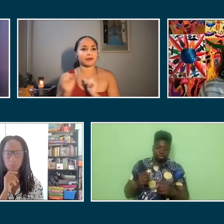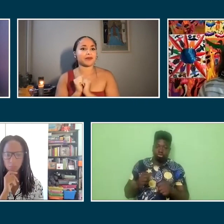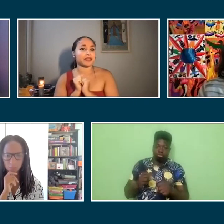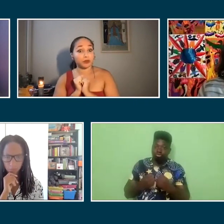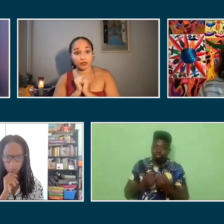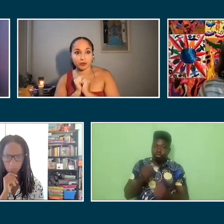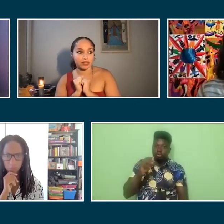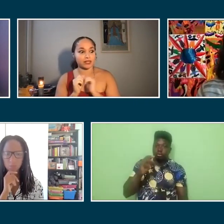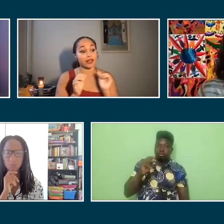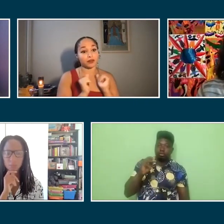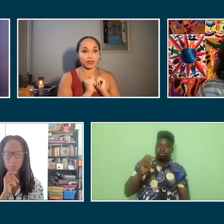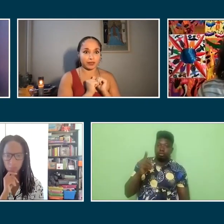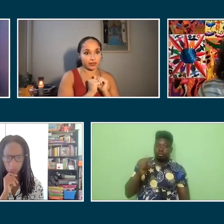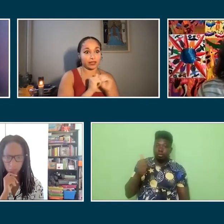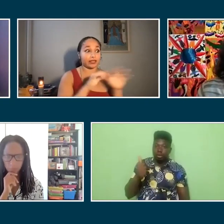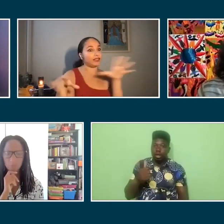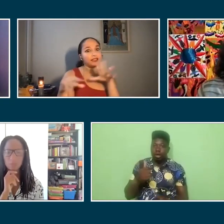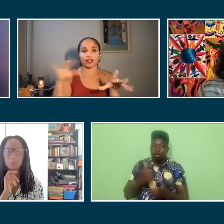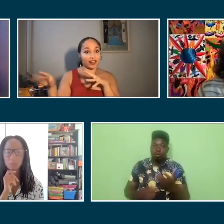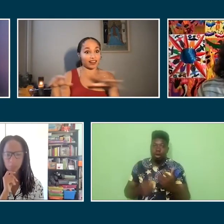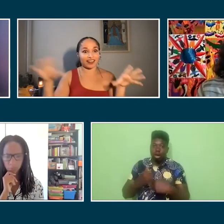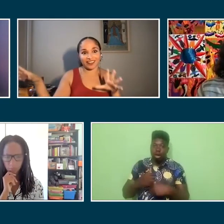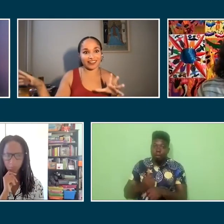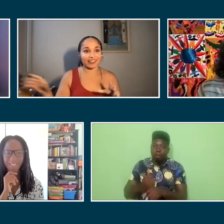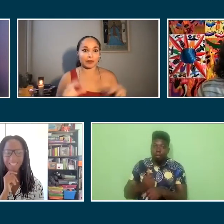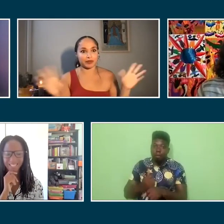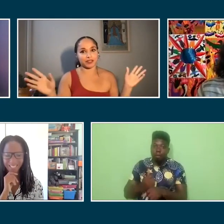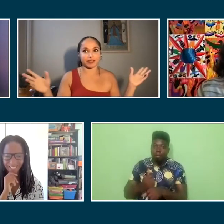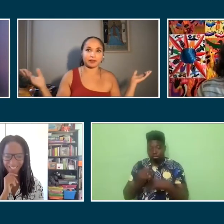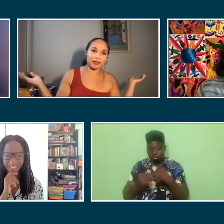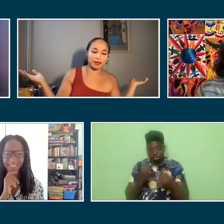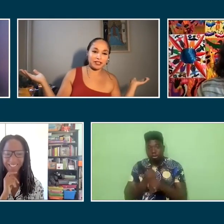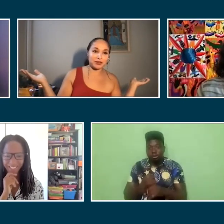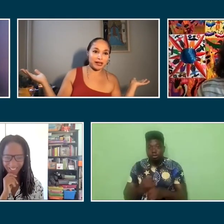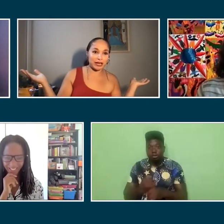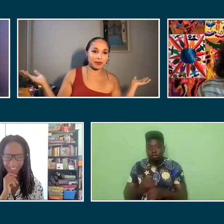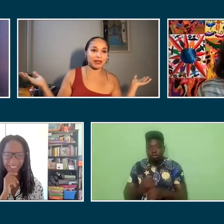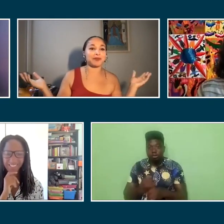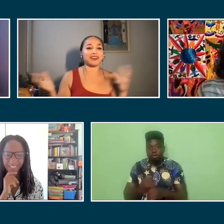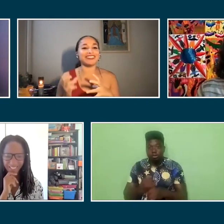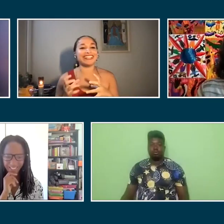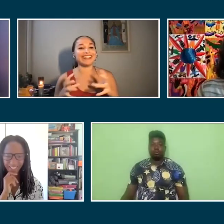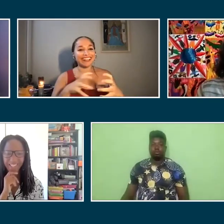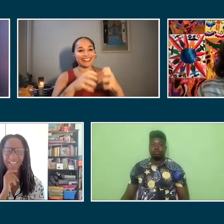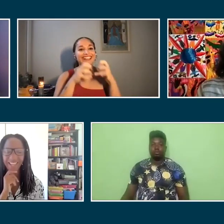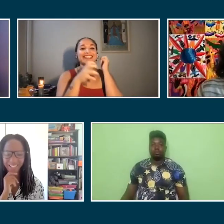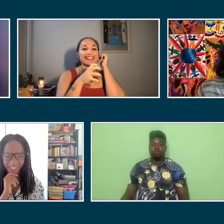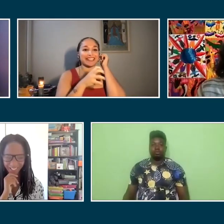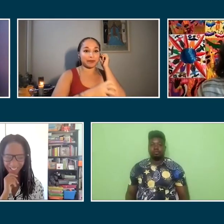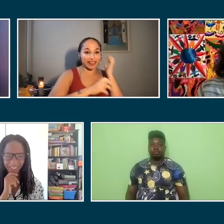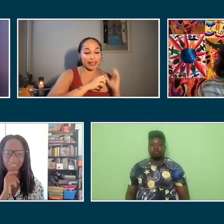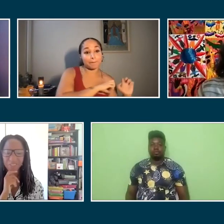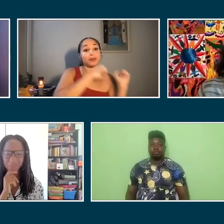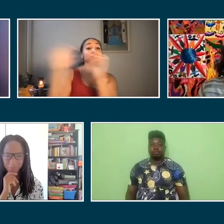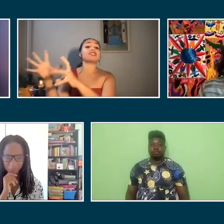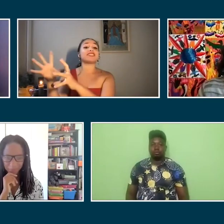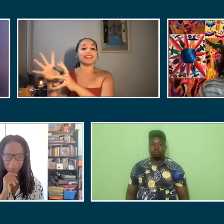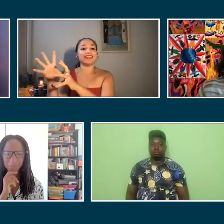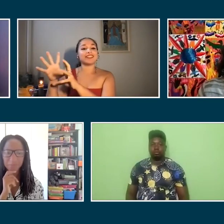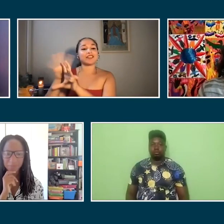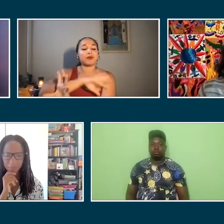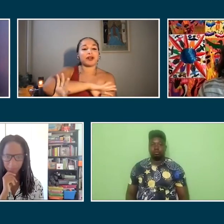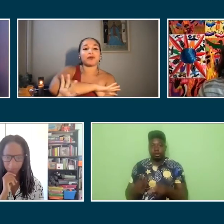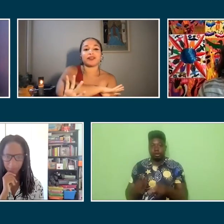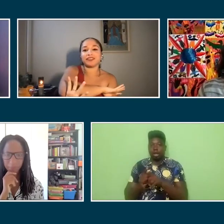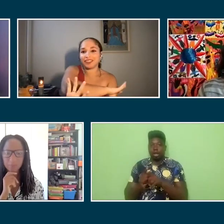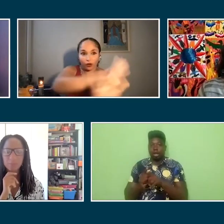all the time. If someone's like, oh, this person did that, oh, they did, and then that person's like, why does no one like me anymore? You know, takes that same thing